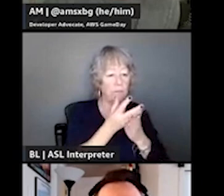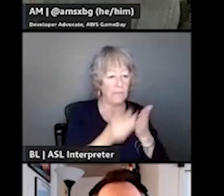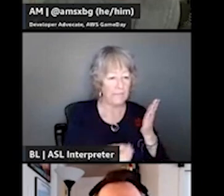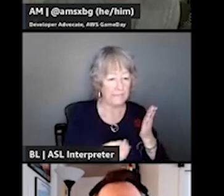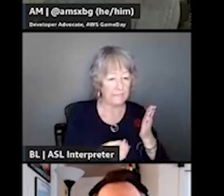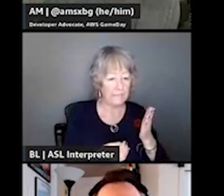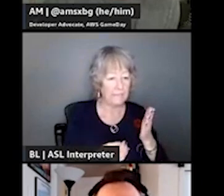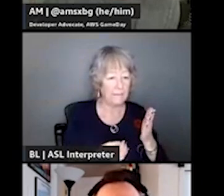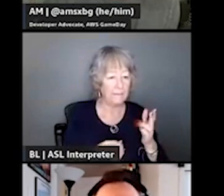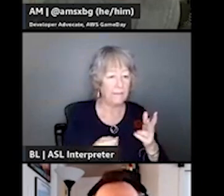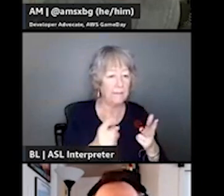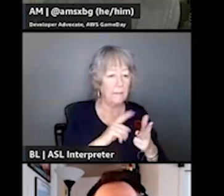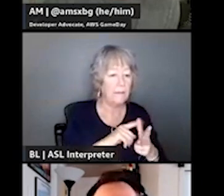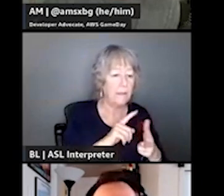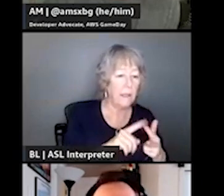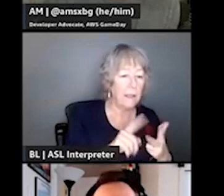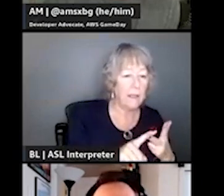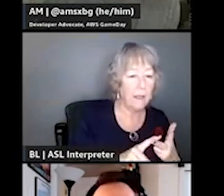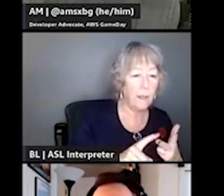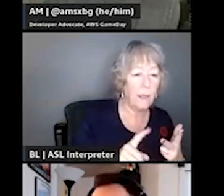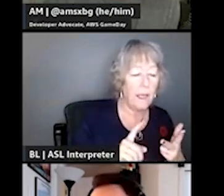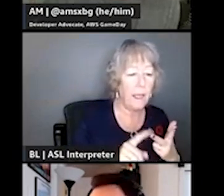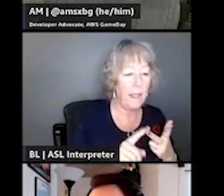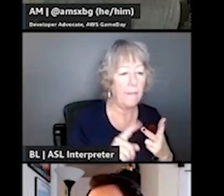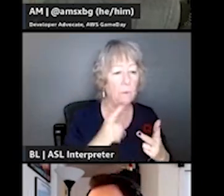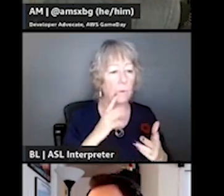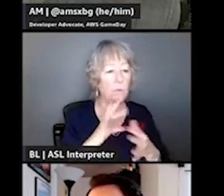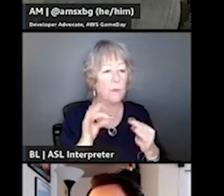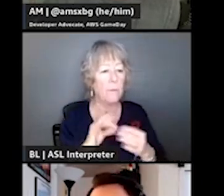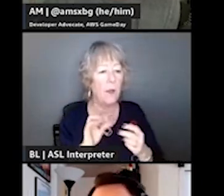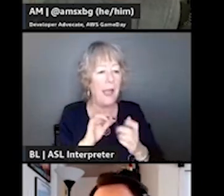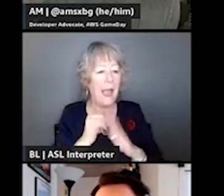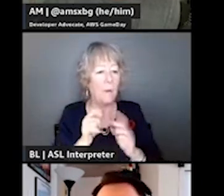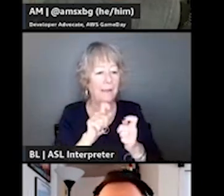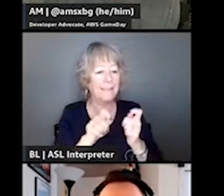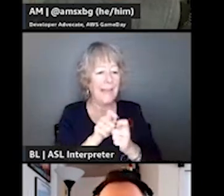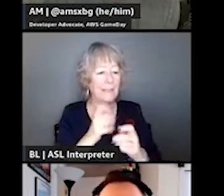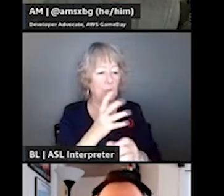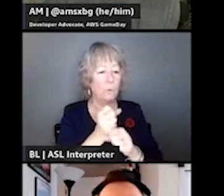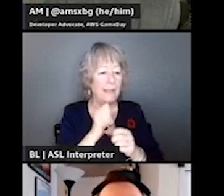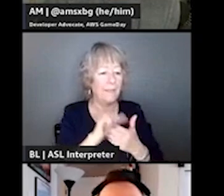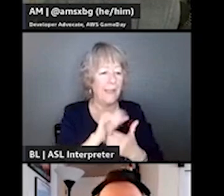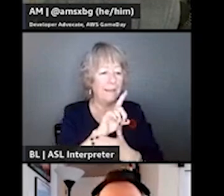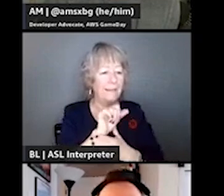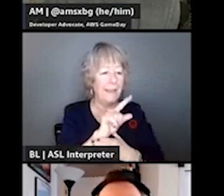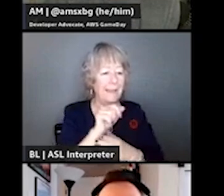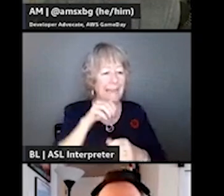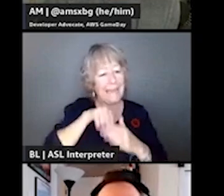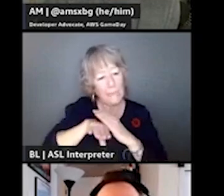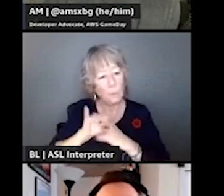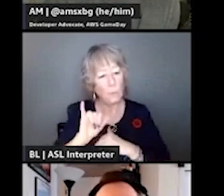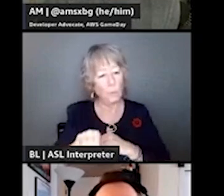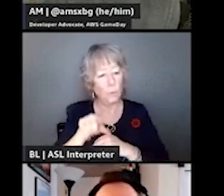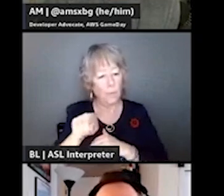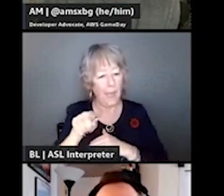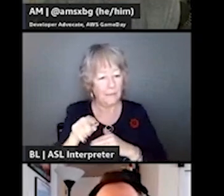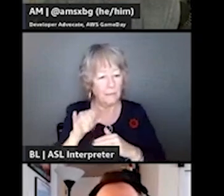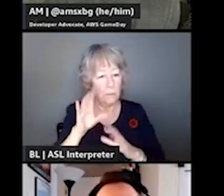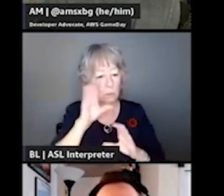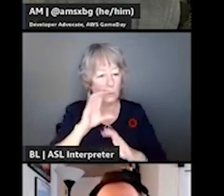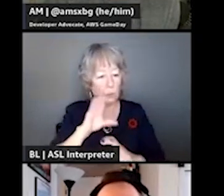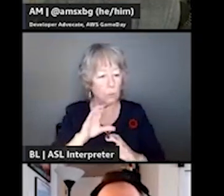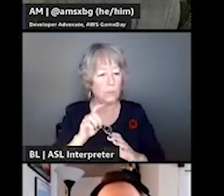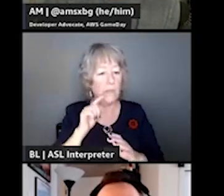mentioned about when we were talking about how exactly you can get the data into the Opensearch service or the serverless. So that's where we have the